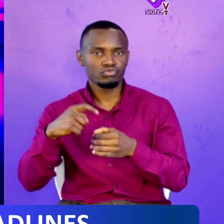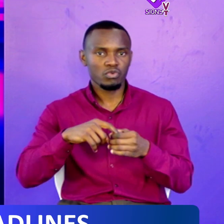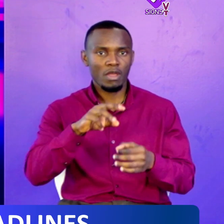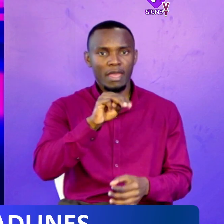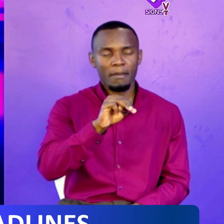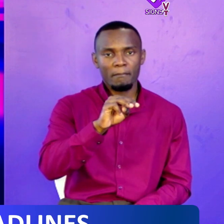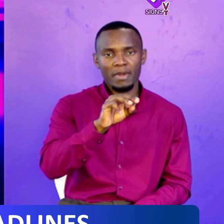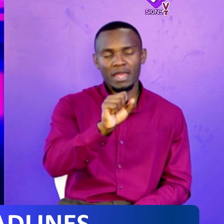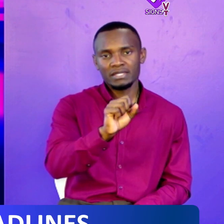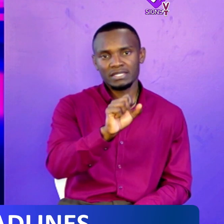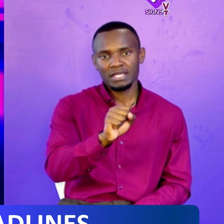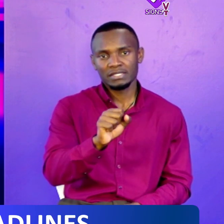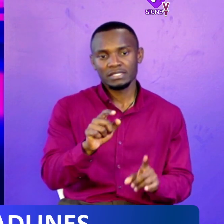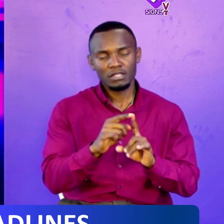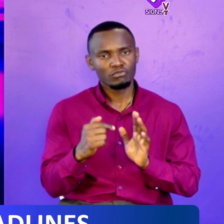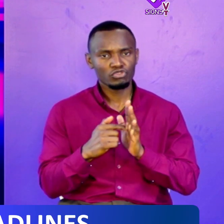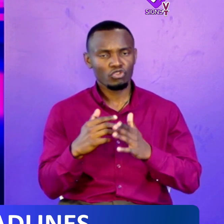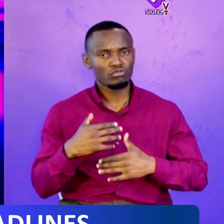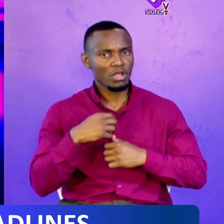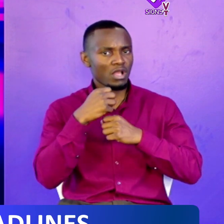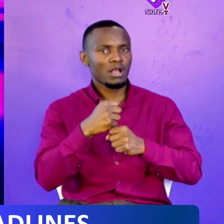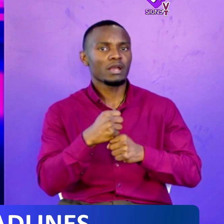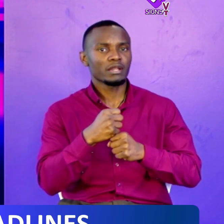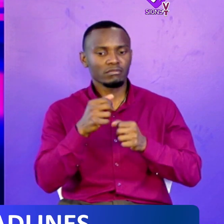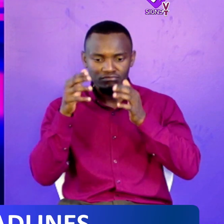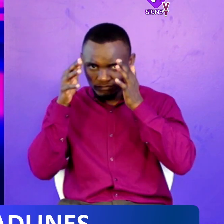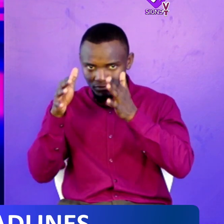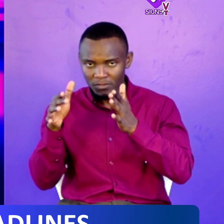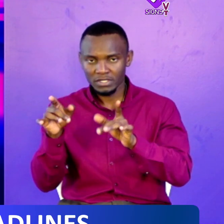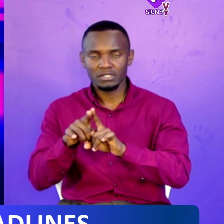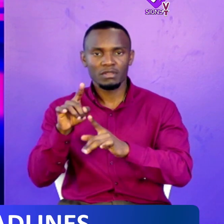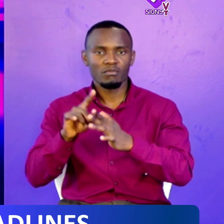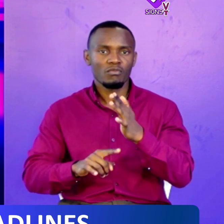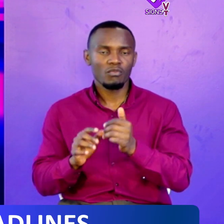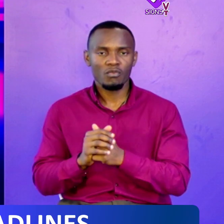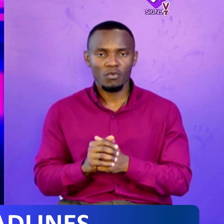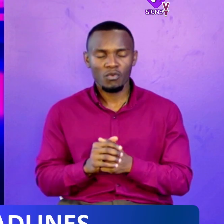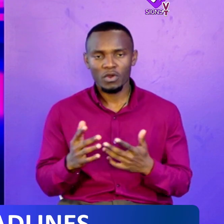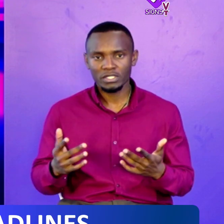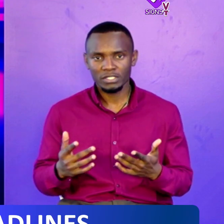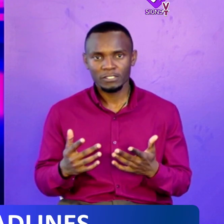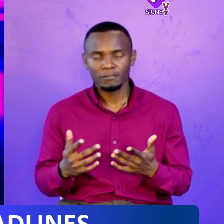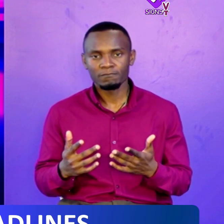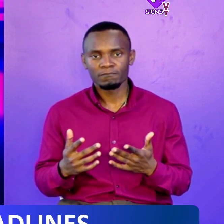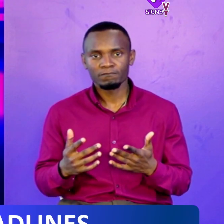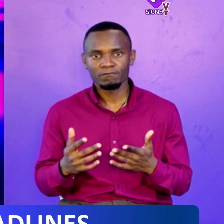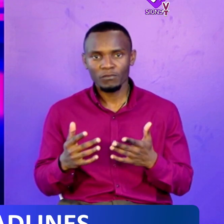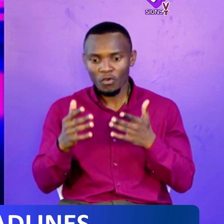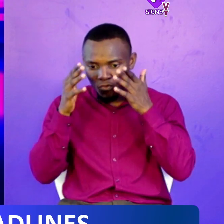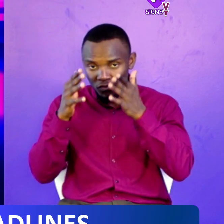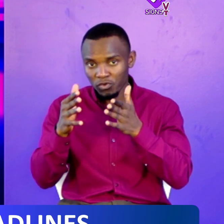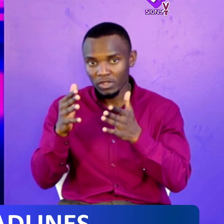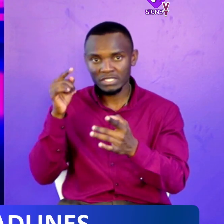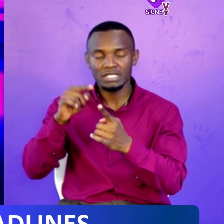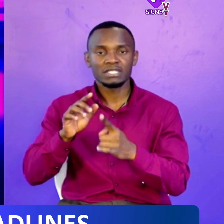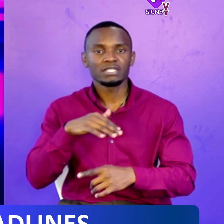consistently demonstrated courage, dedication, and unwavering commitment until his untimely passing. Born on